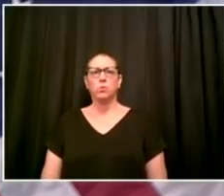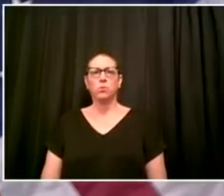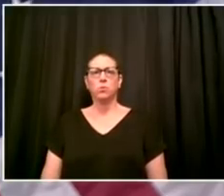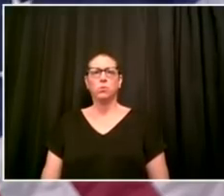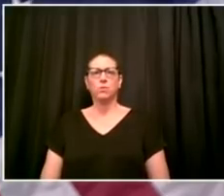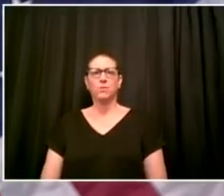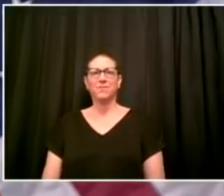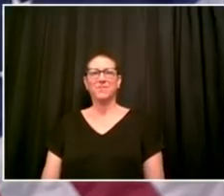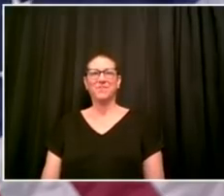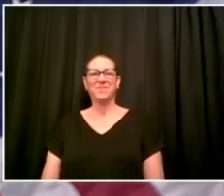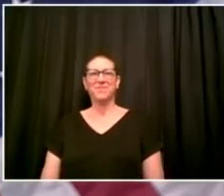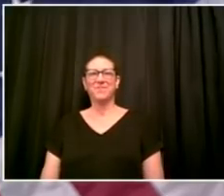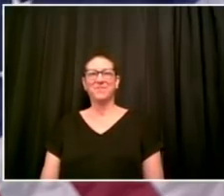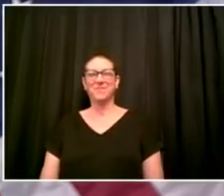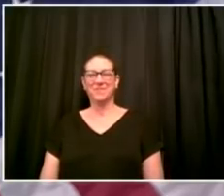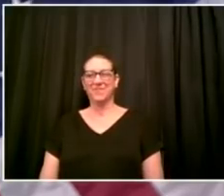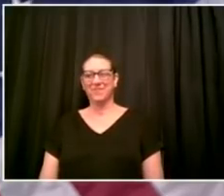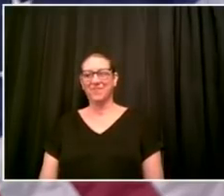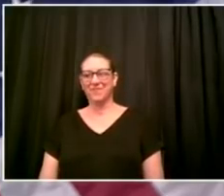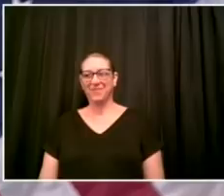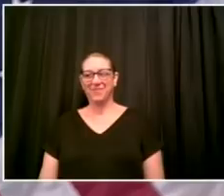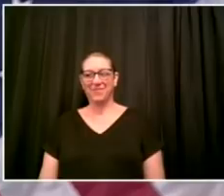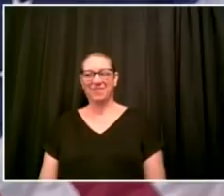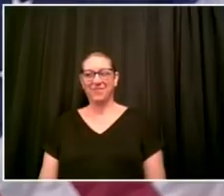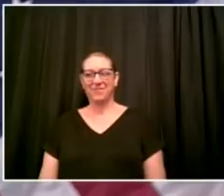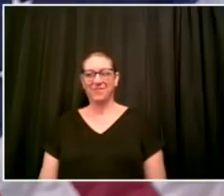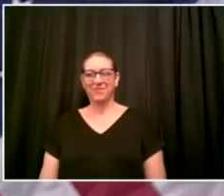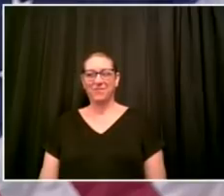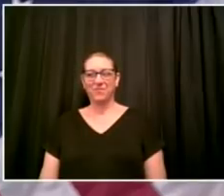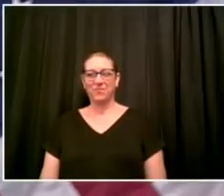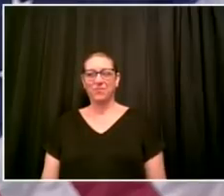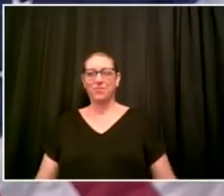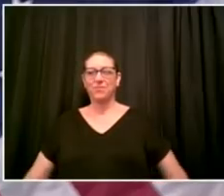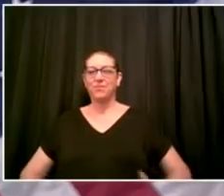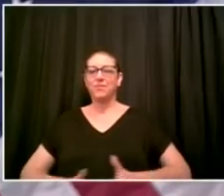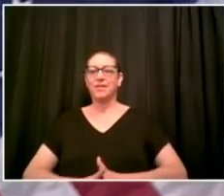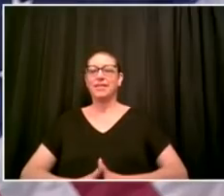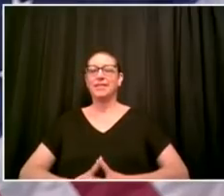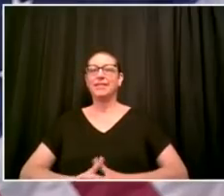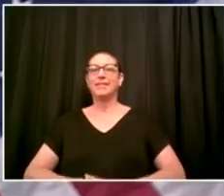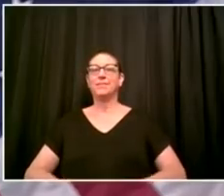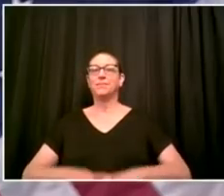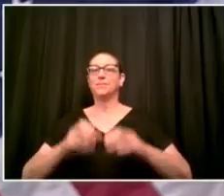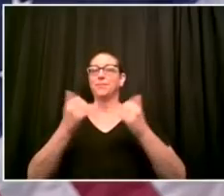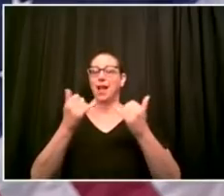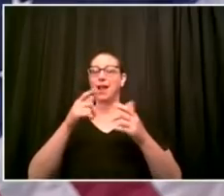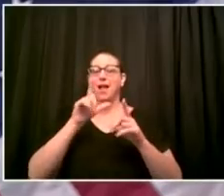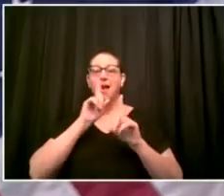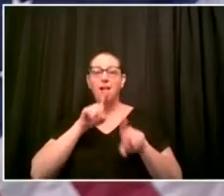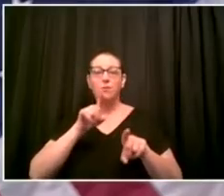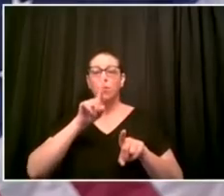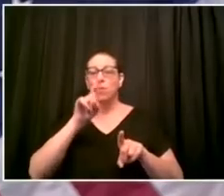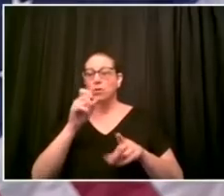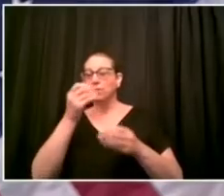ganemos a este virus. With that, we turn to questions from our colleagues in the media,